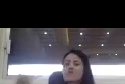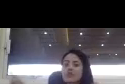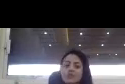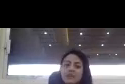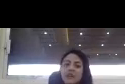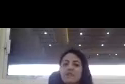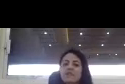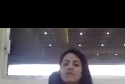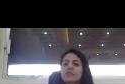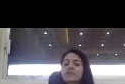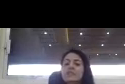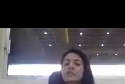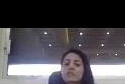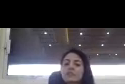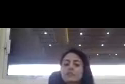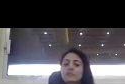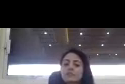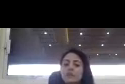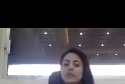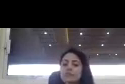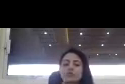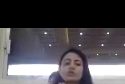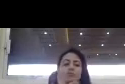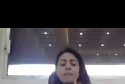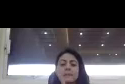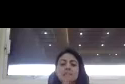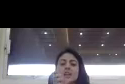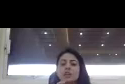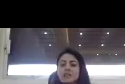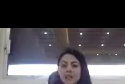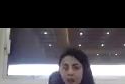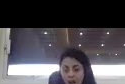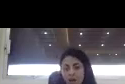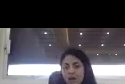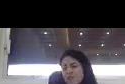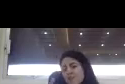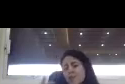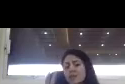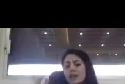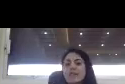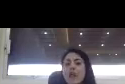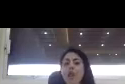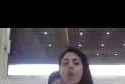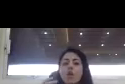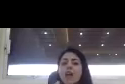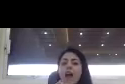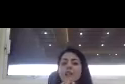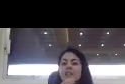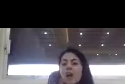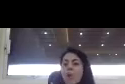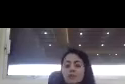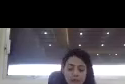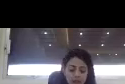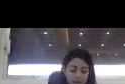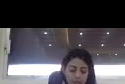may end up covering them. This is kind of the middle blue. And we don't have data for all countries, especially on this last category, but you can